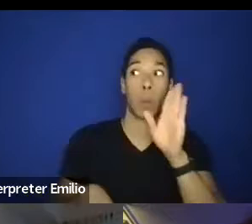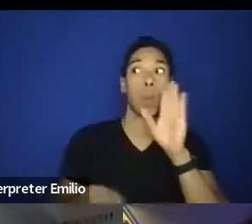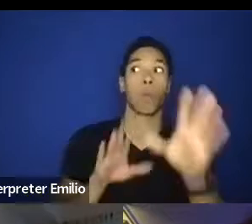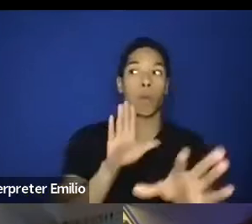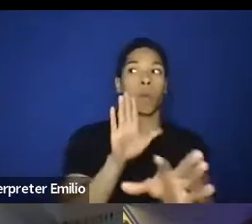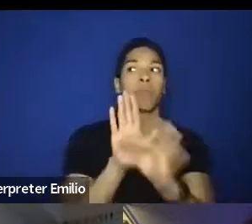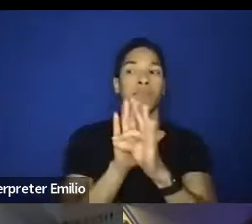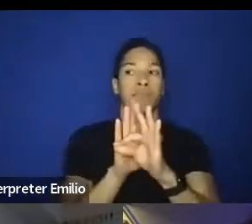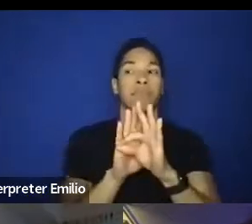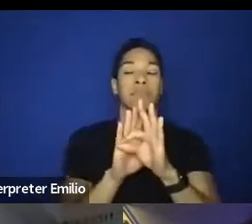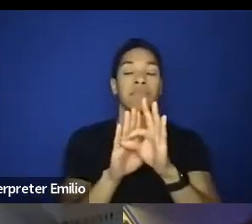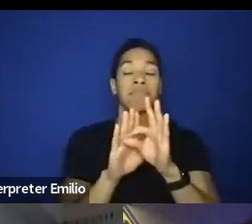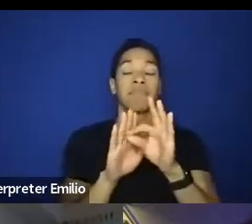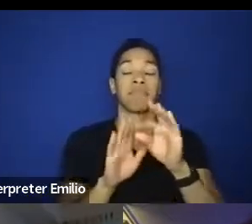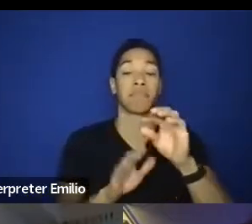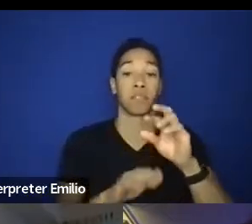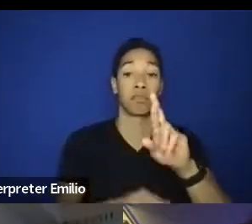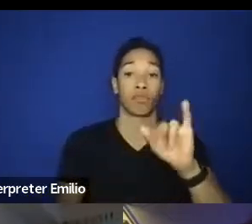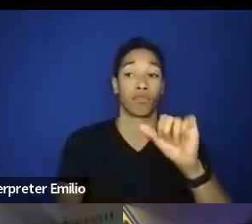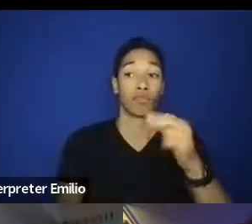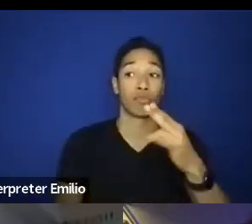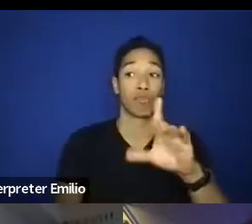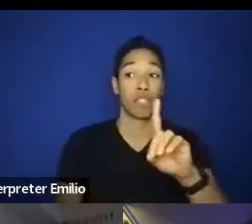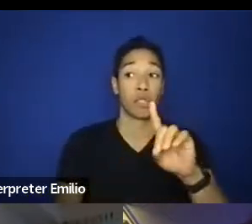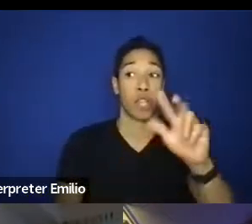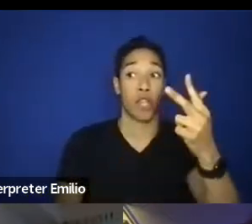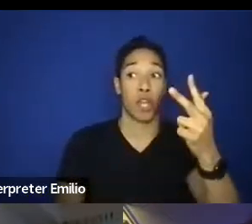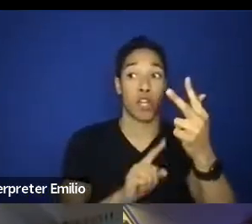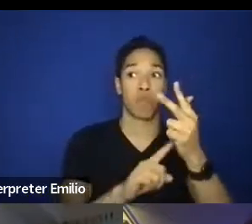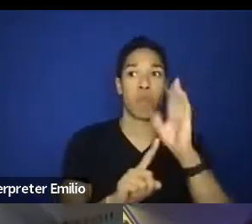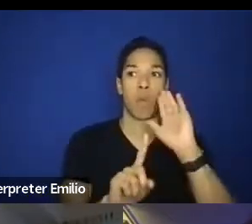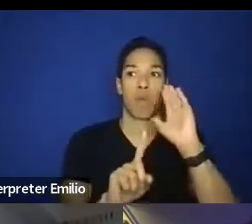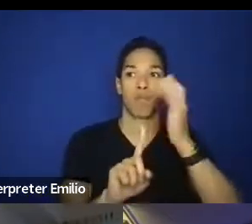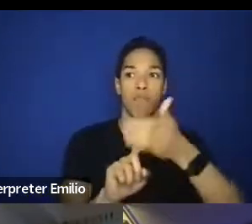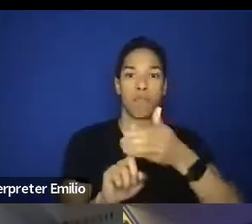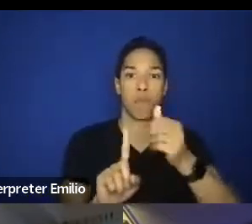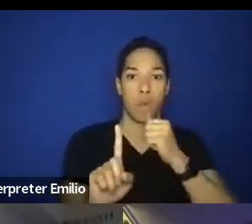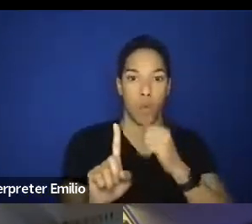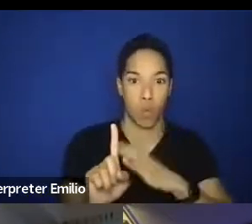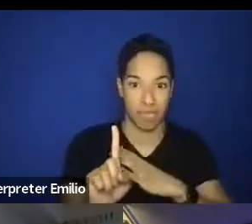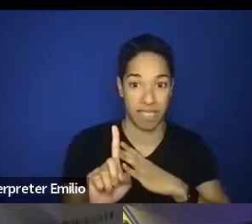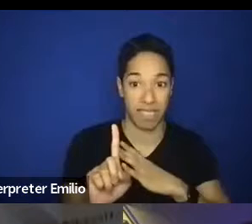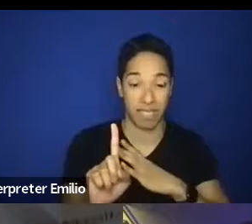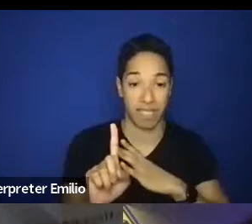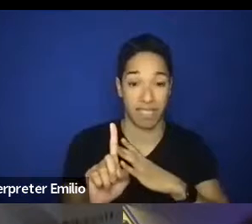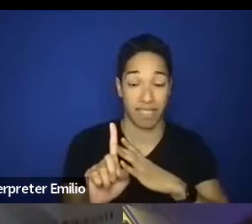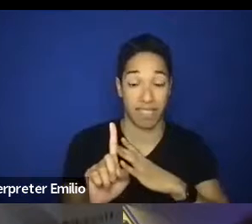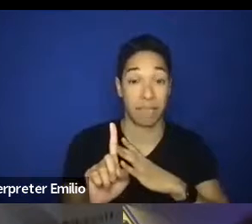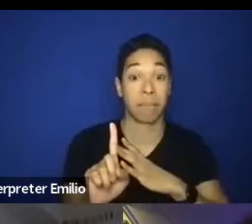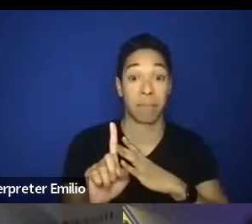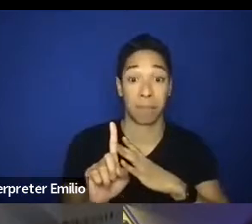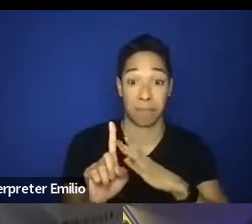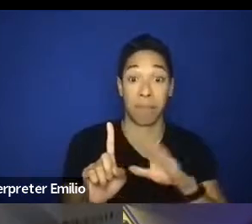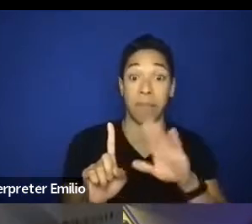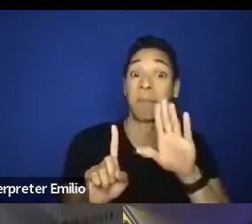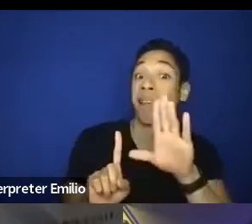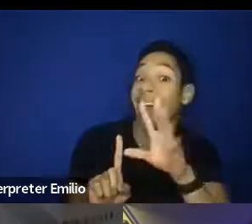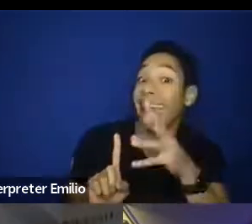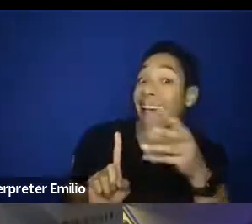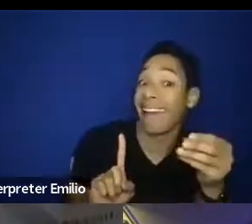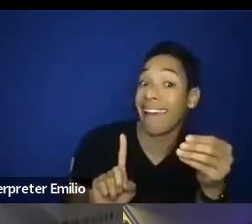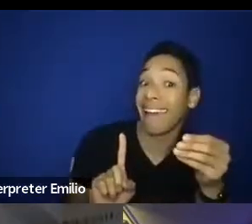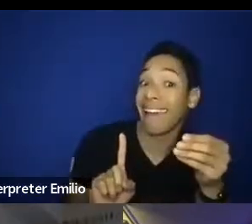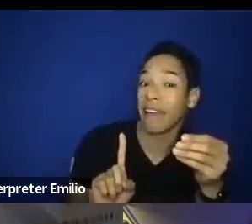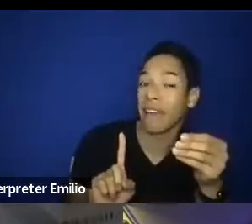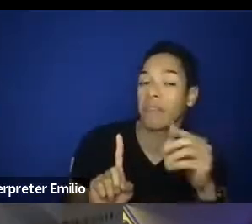III as a woman. And I was like, wow, mind blown. And they're like, we're going to cast Richard III, get this,